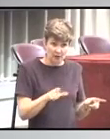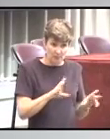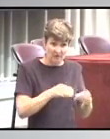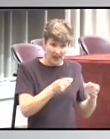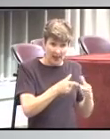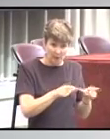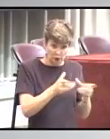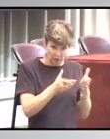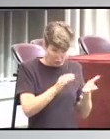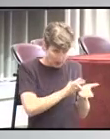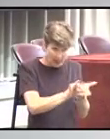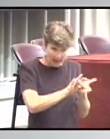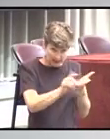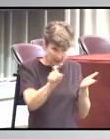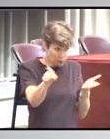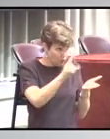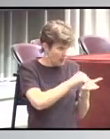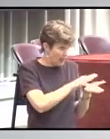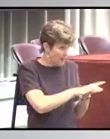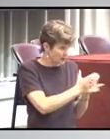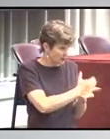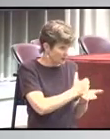providing language services?